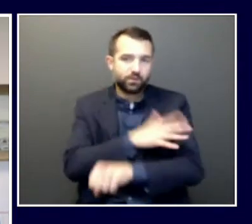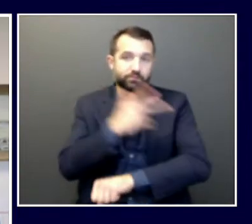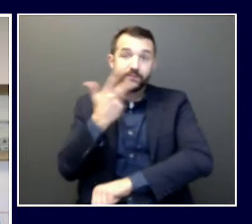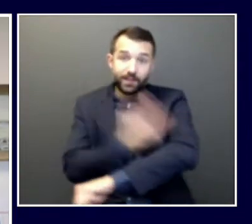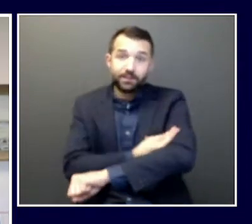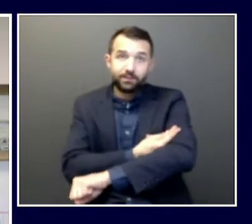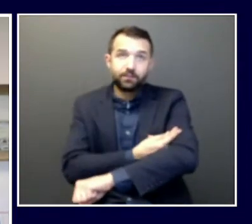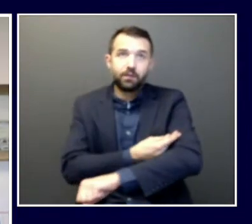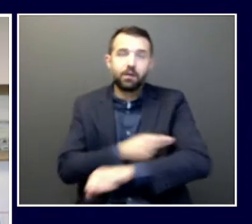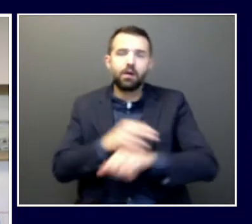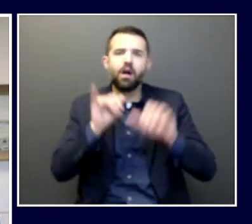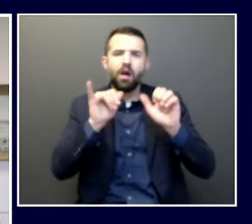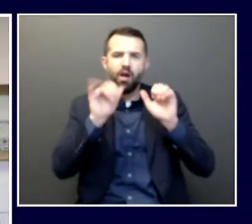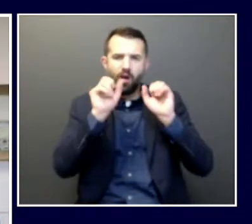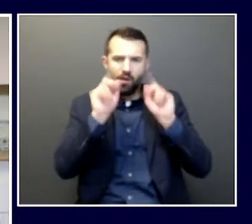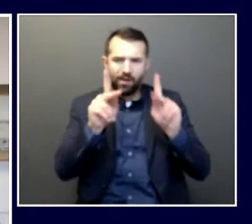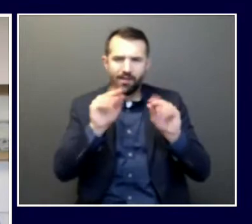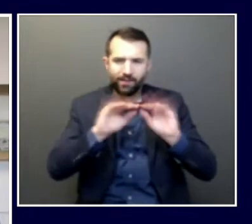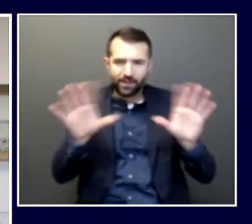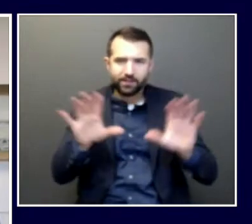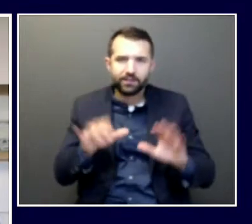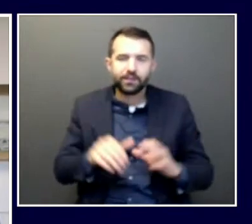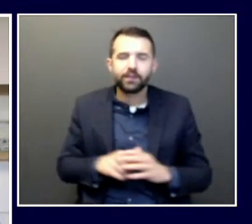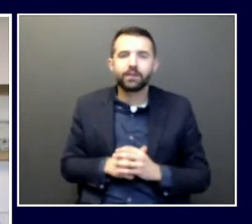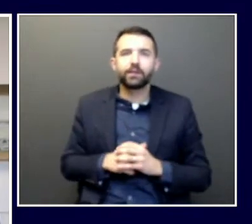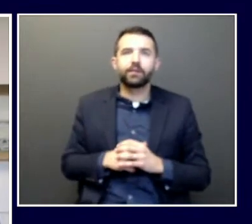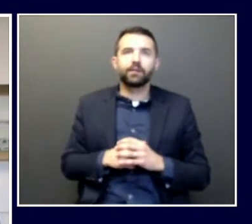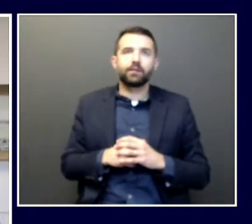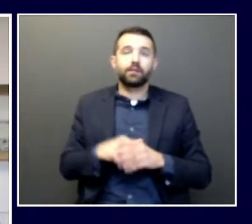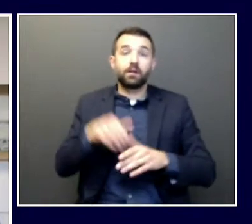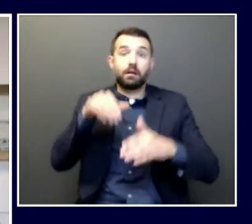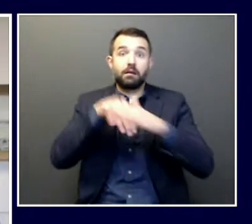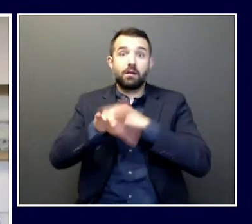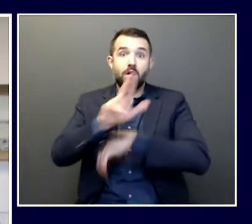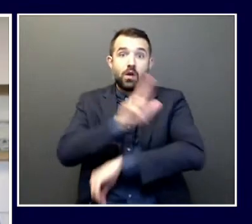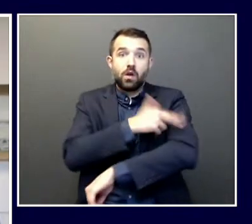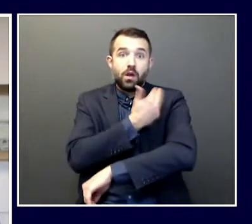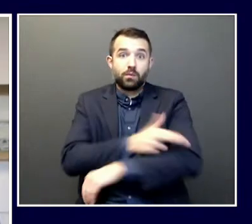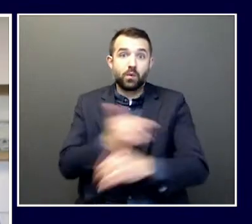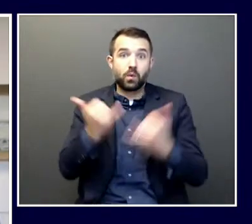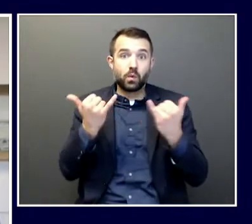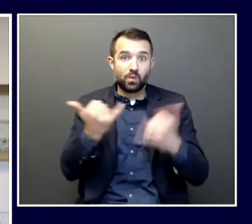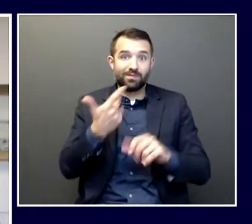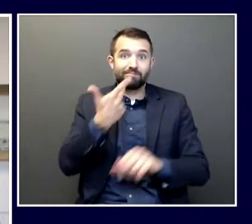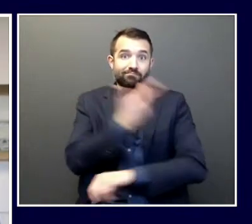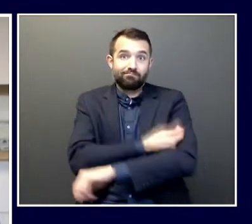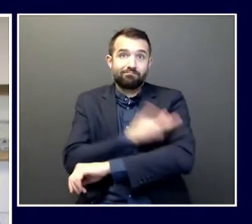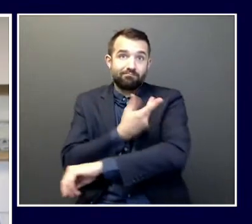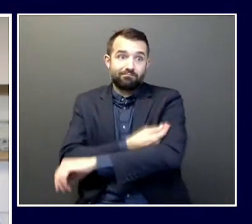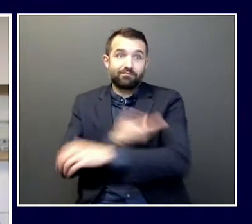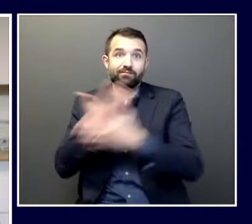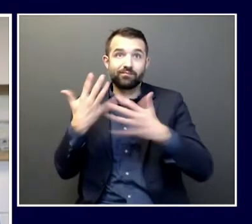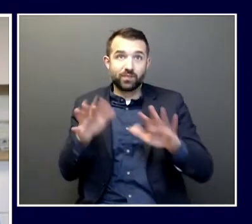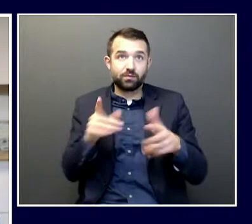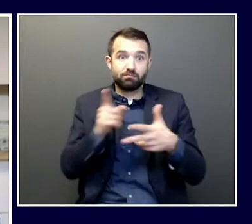immunity is wearing off. Well, it is possible, and that has happened. Those